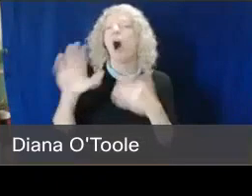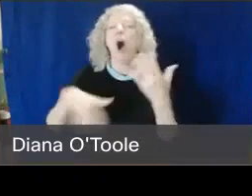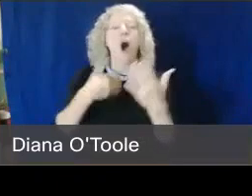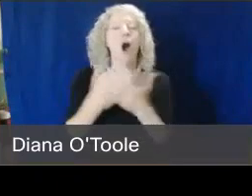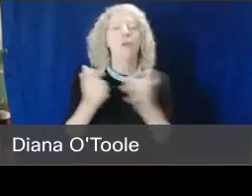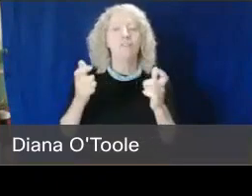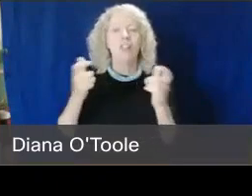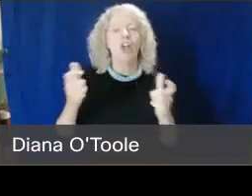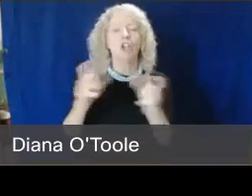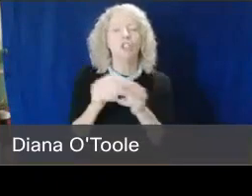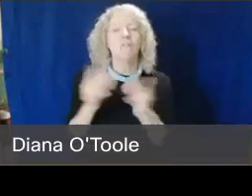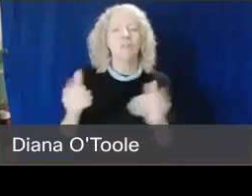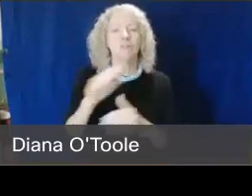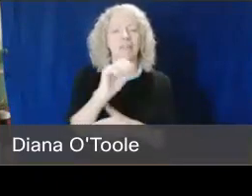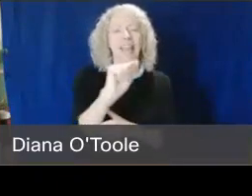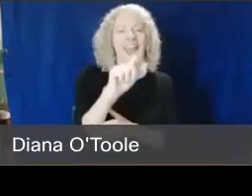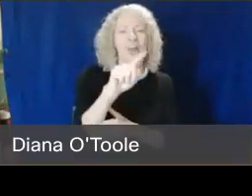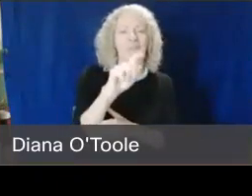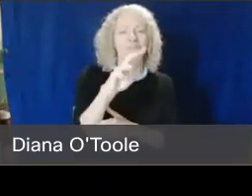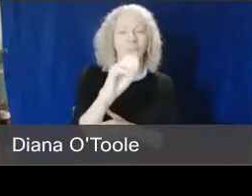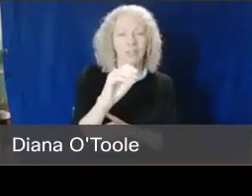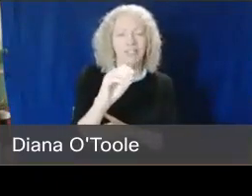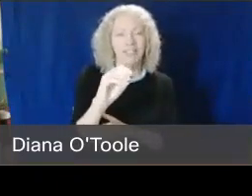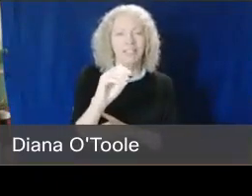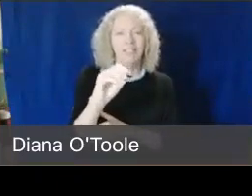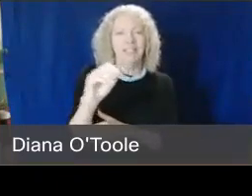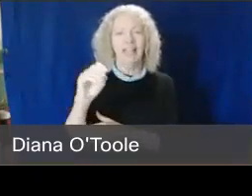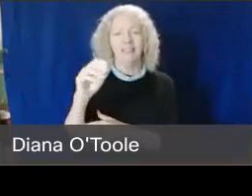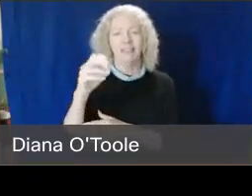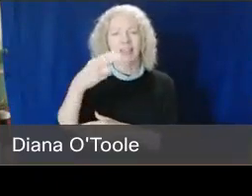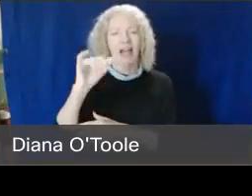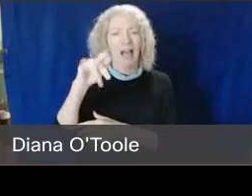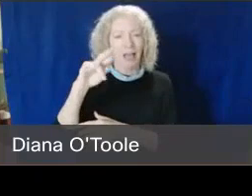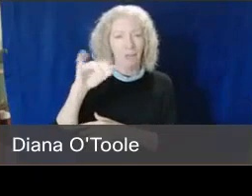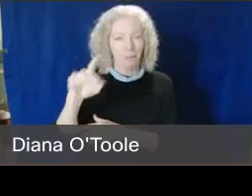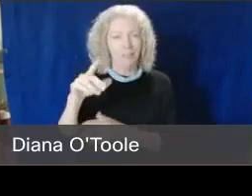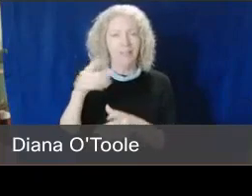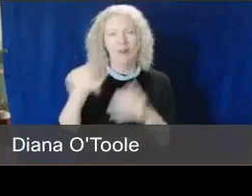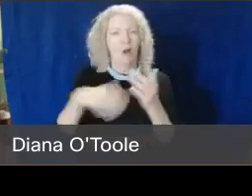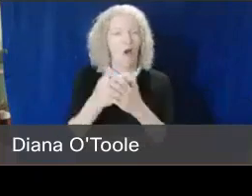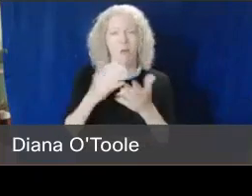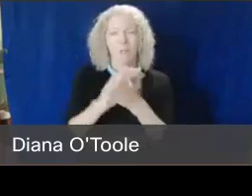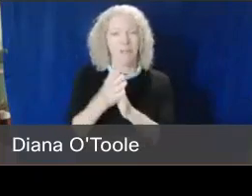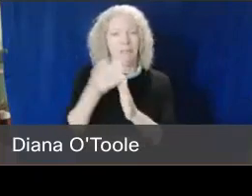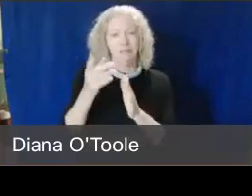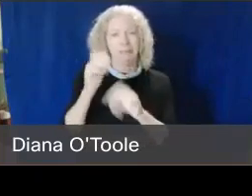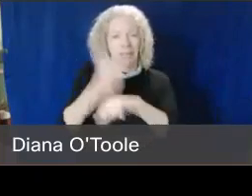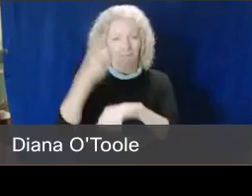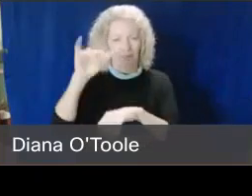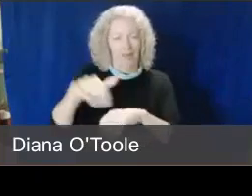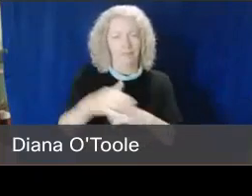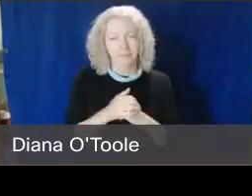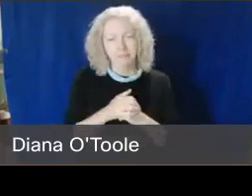A140, C200, those types of spaces are also being equipped with HyFlex to support not only classes, but